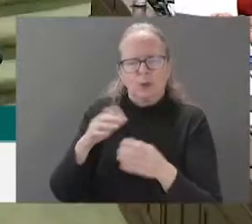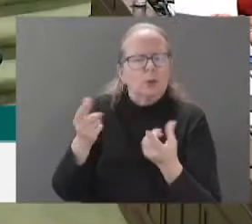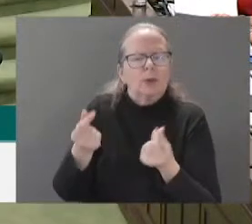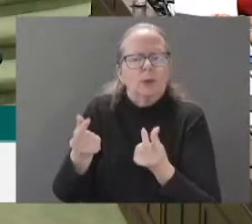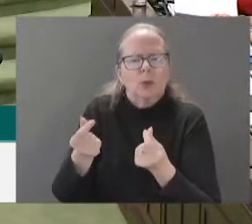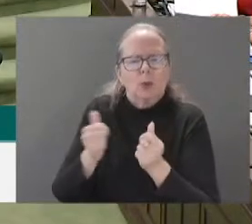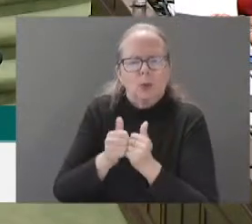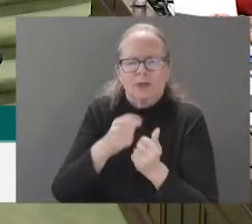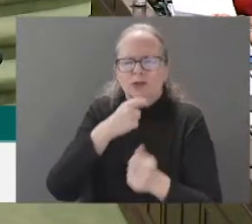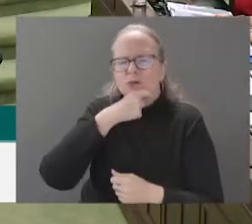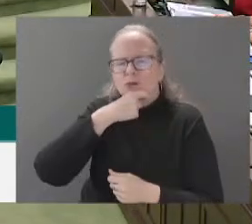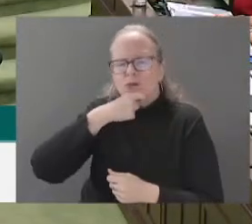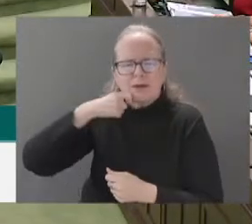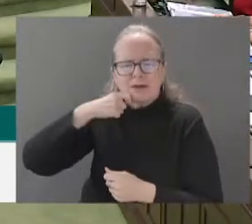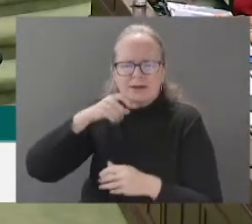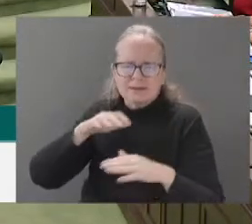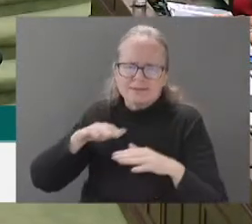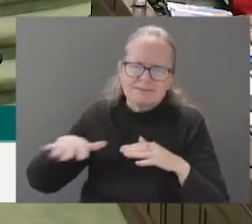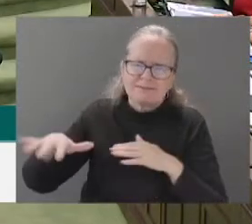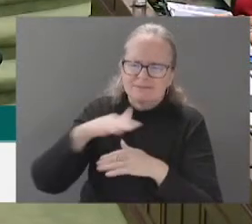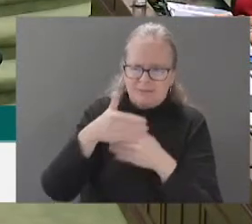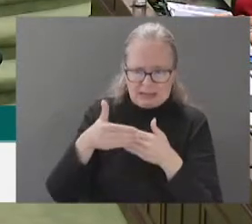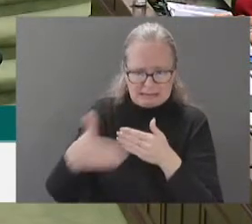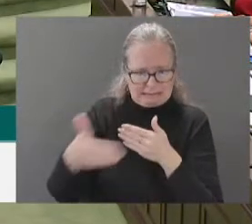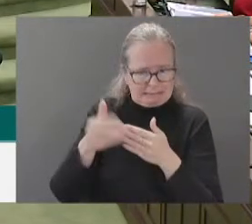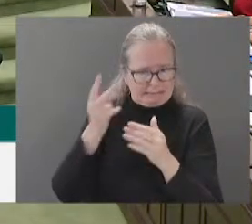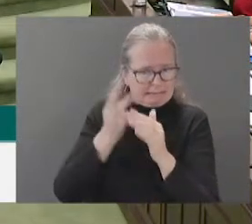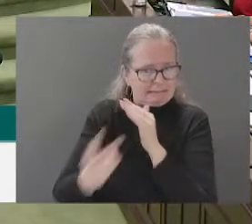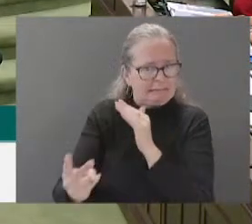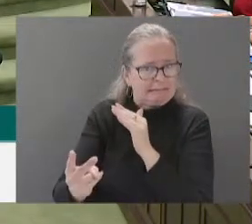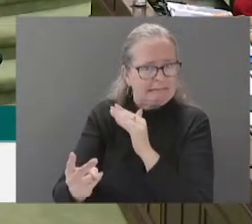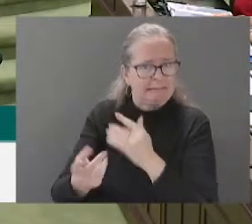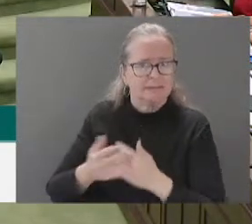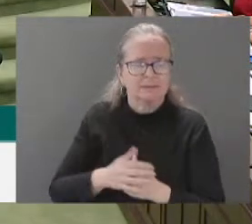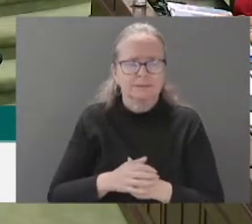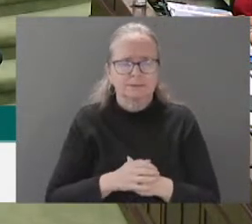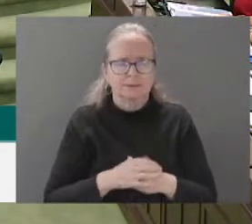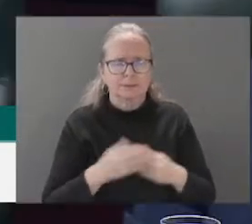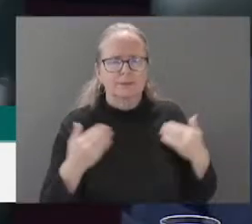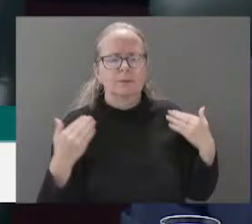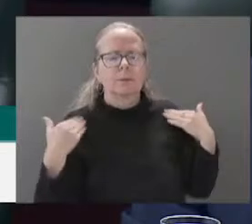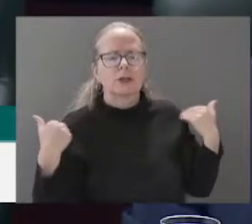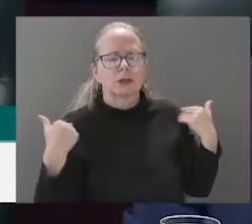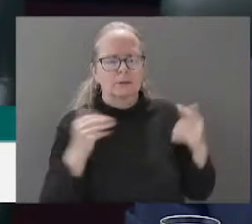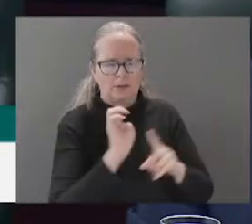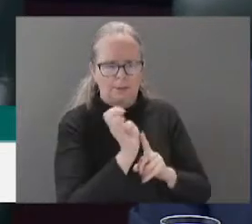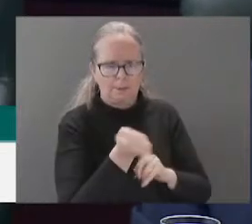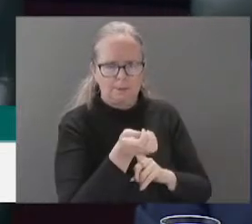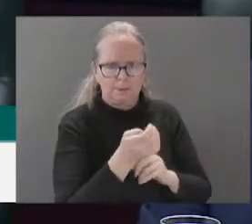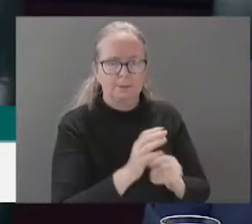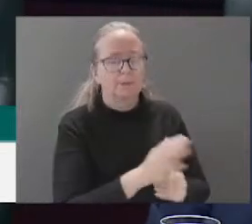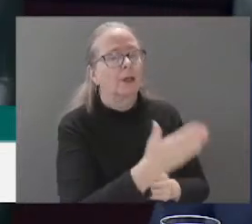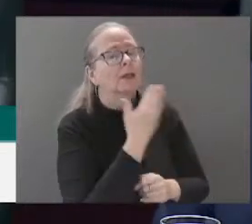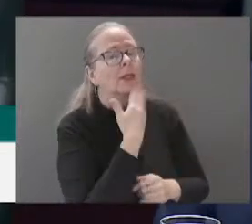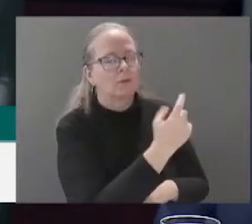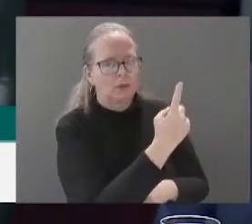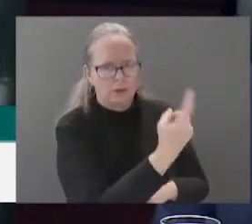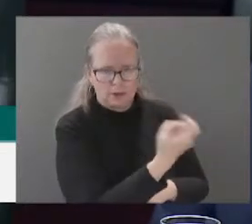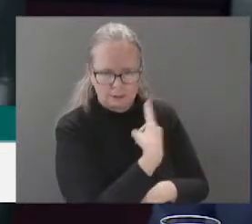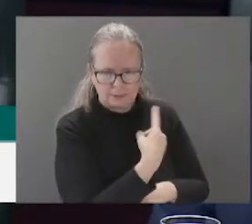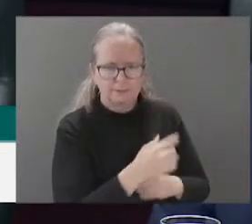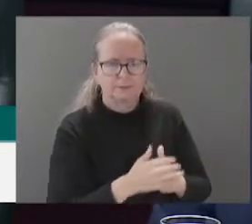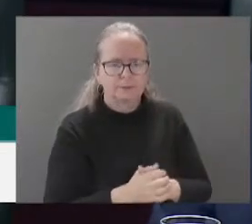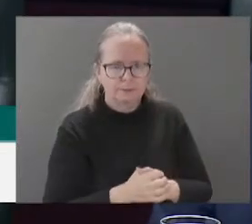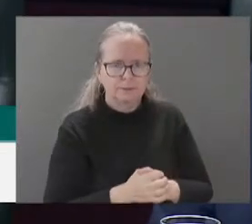Honorable the minister of environment and protected areas thank you very much Mr Speaker and I do want to thank my colleague for the important question we're negotiating waterers